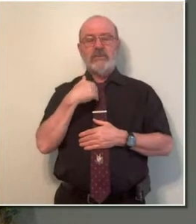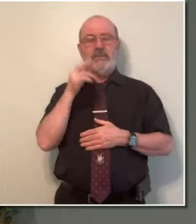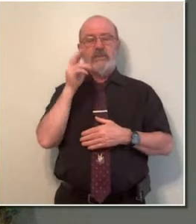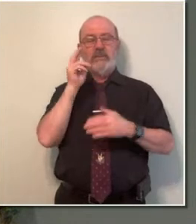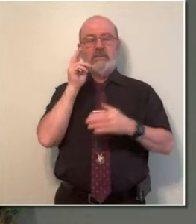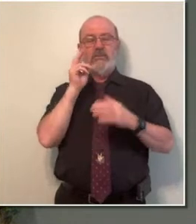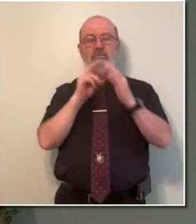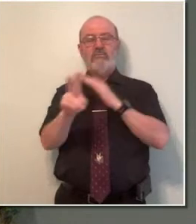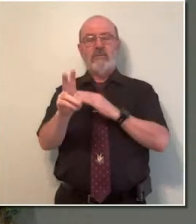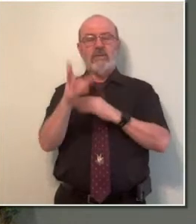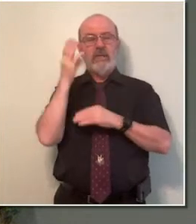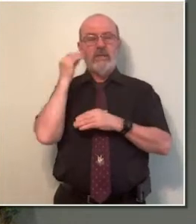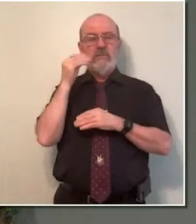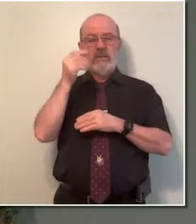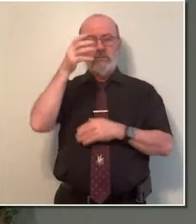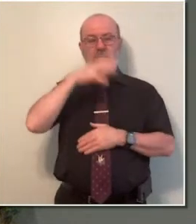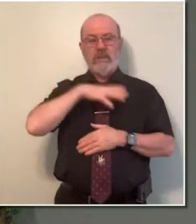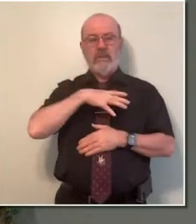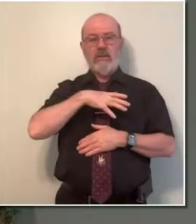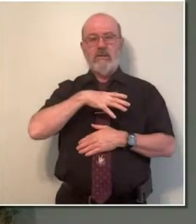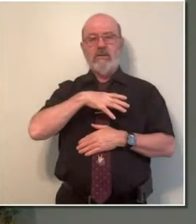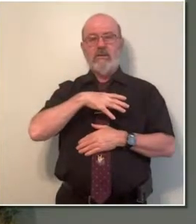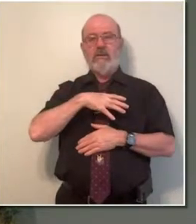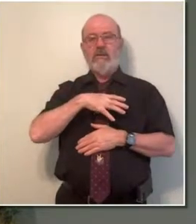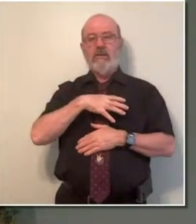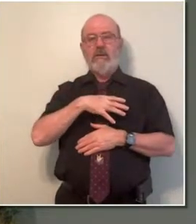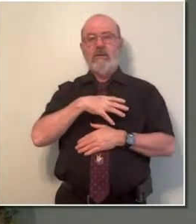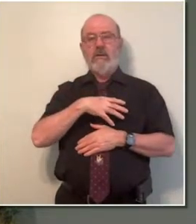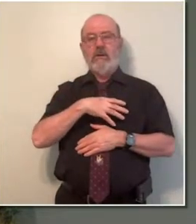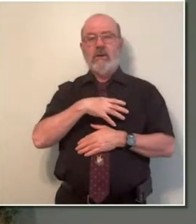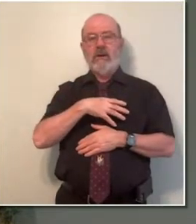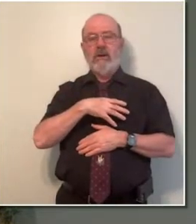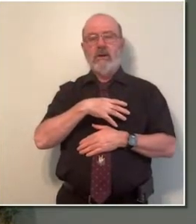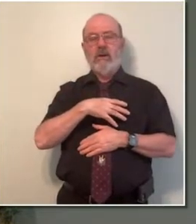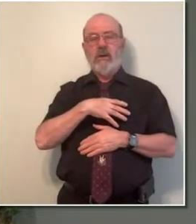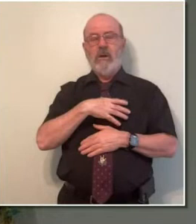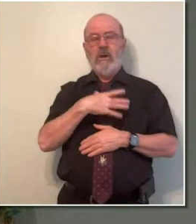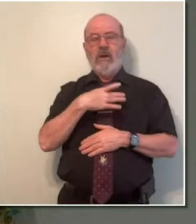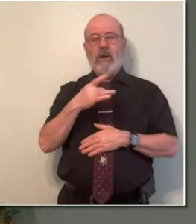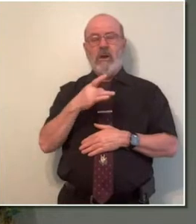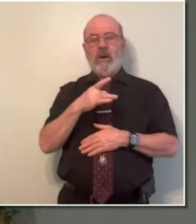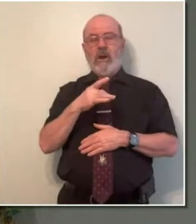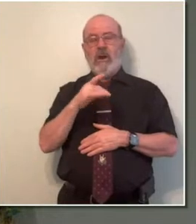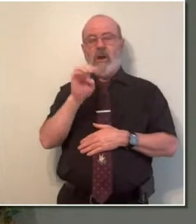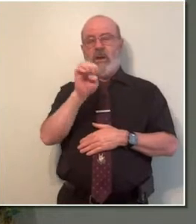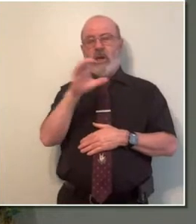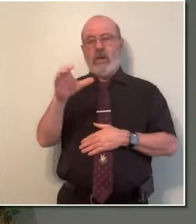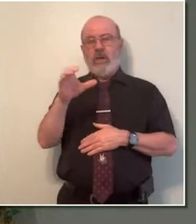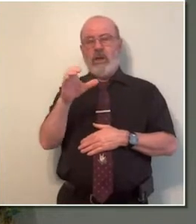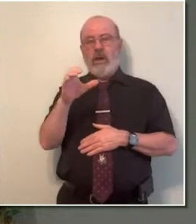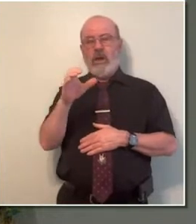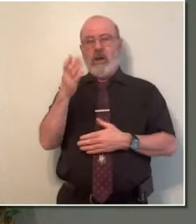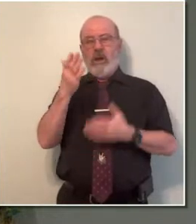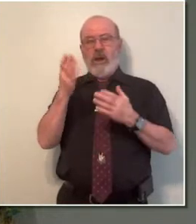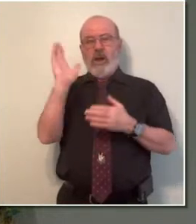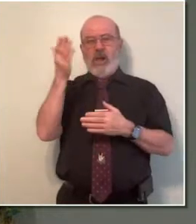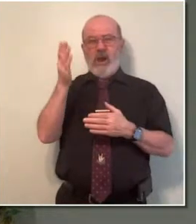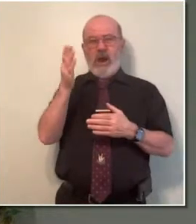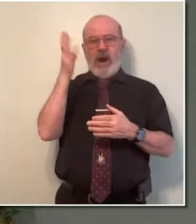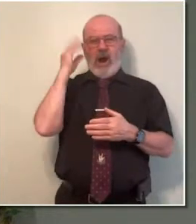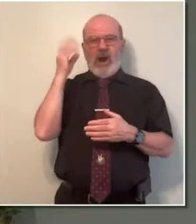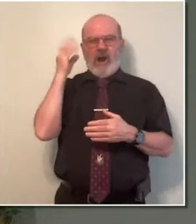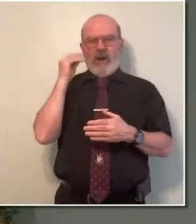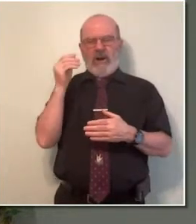the experience of a man. It's really kind of like this. Ecclesiastes is a sermon, if you will, of experience.